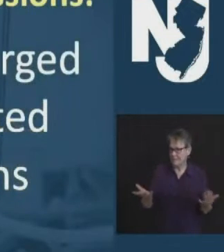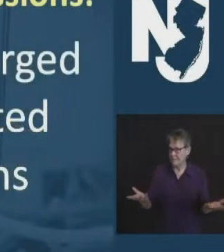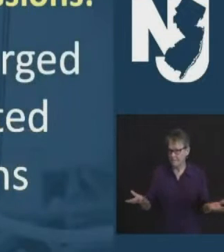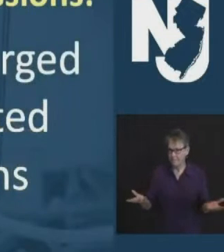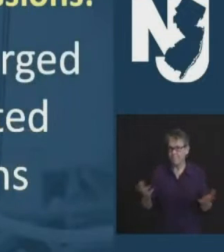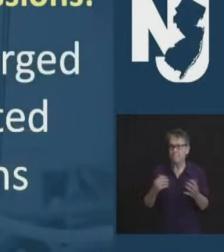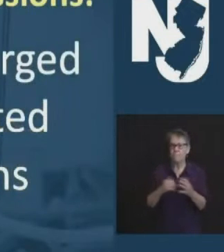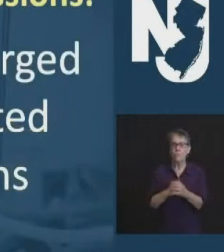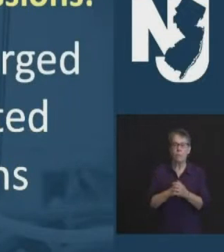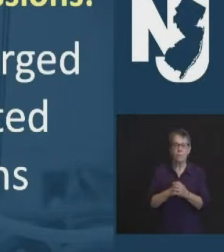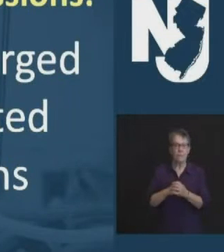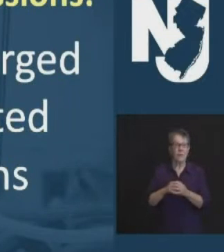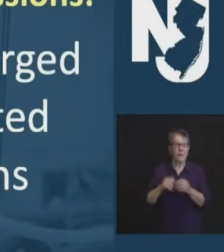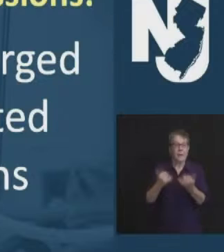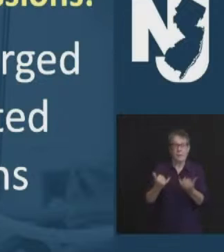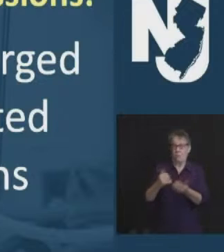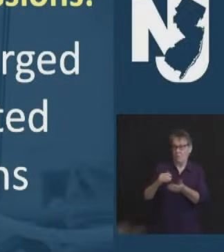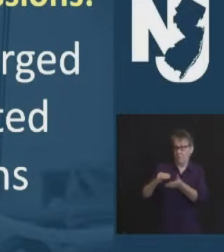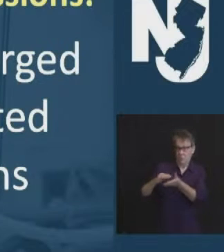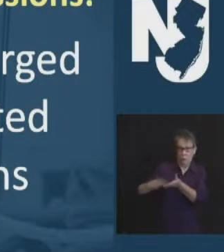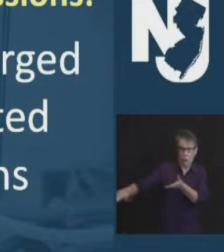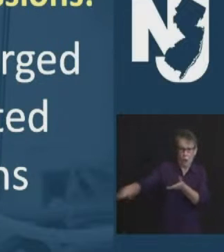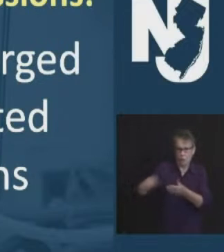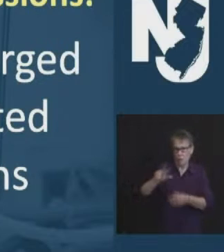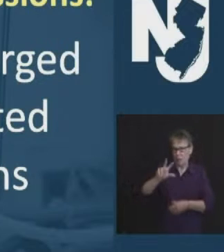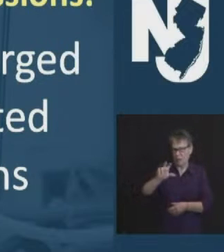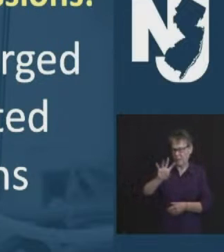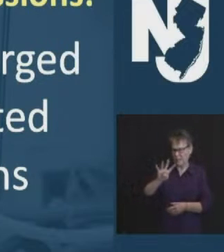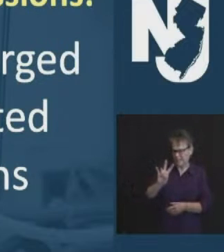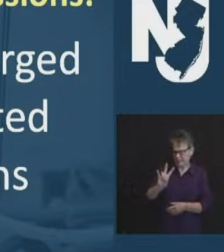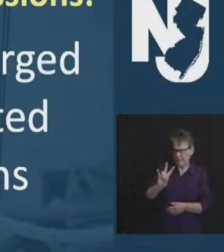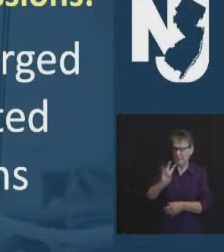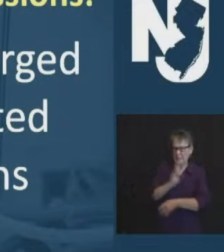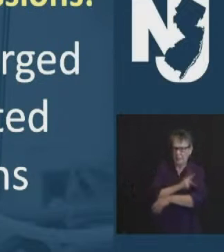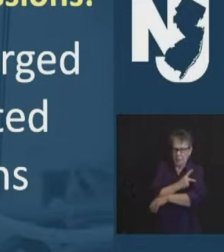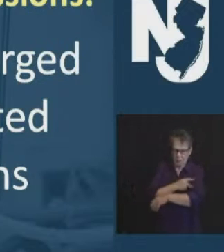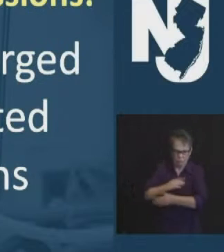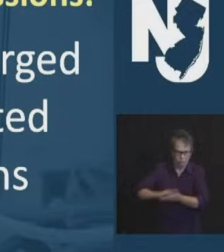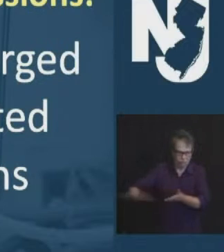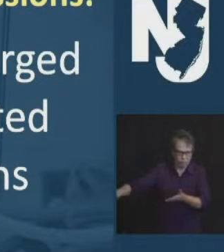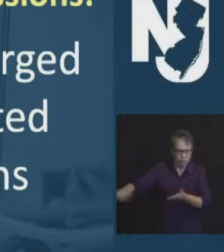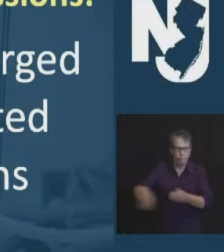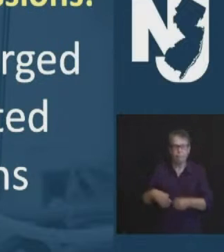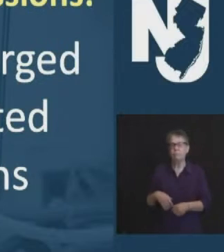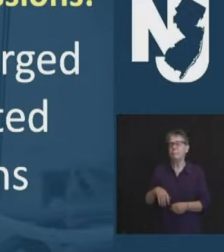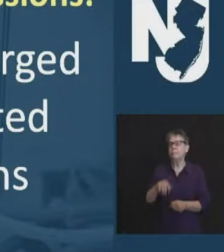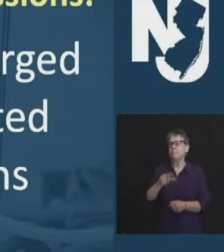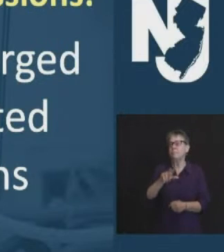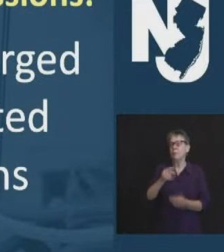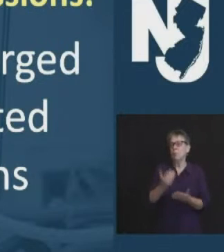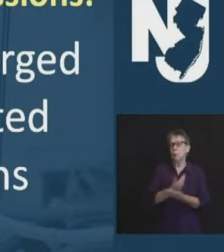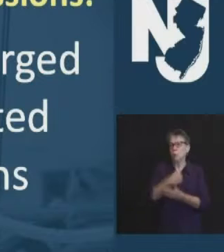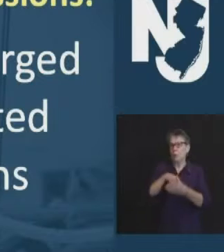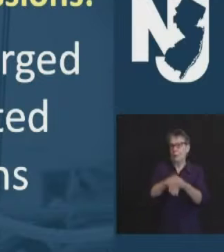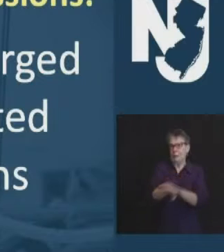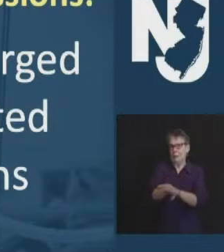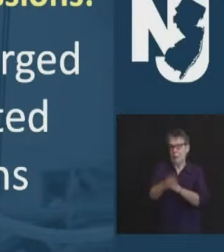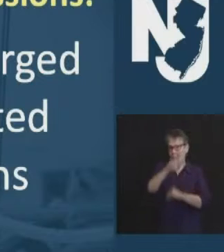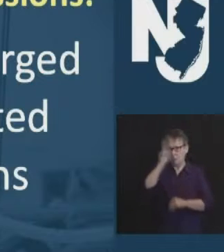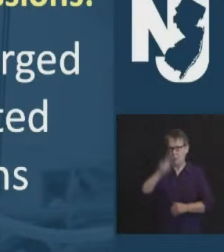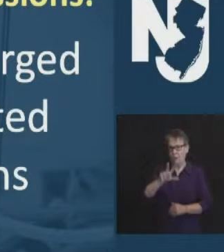discharged, 377 new COVID-positive patients were admitted, and again, at the risk of comparing apples to